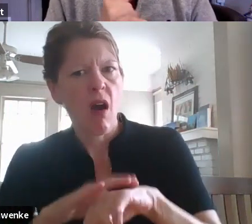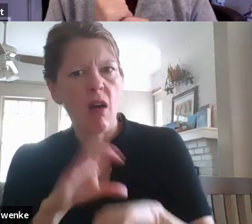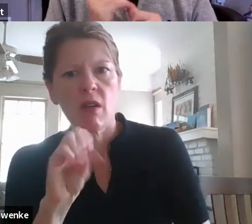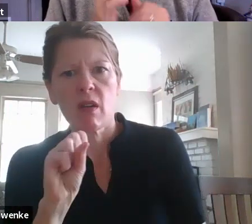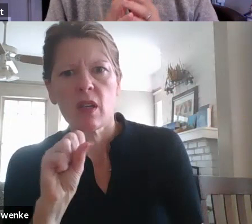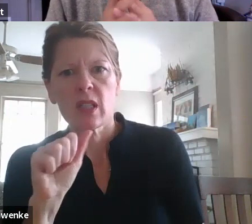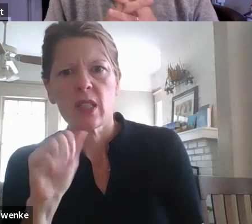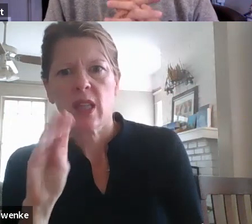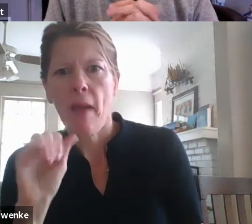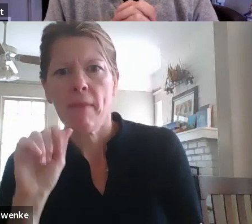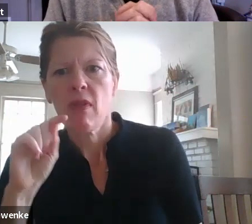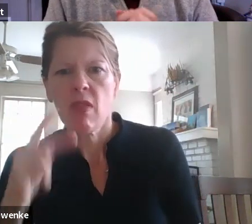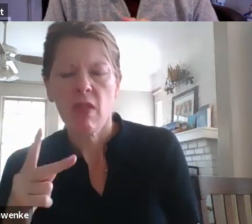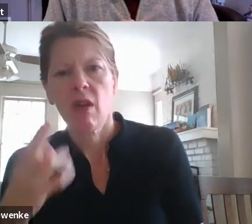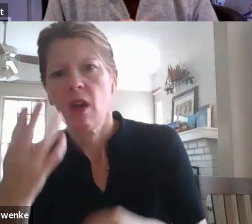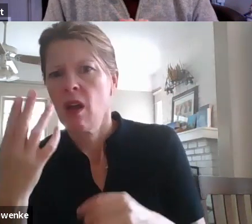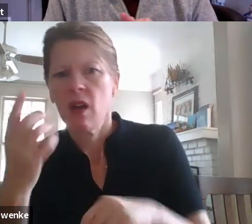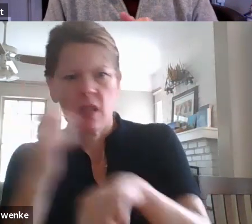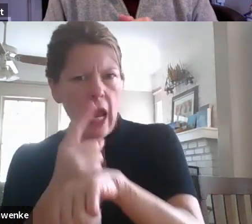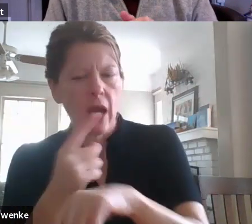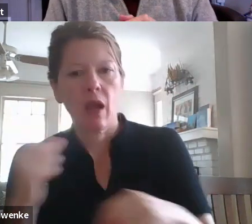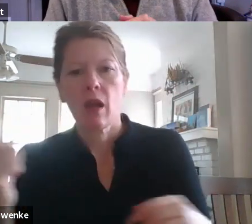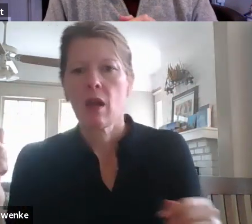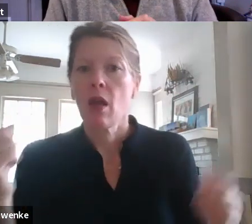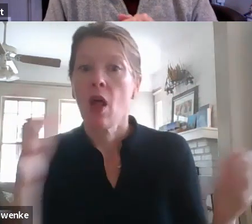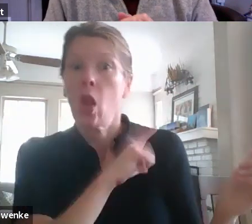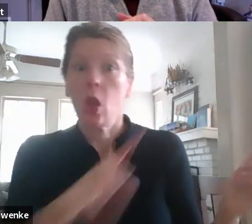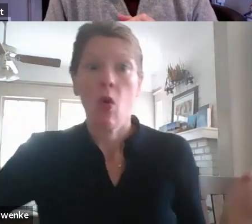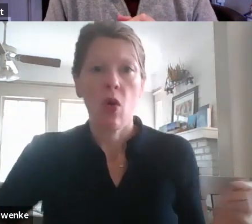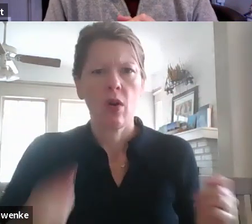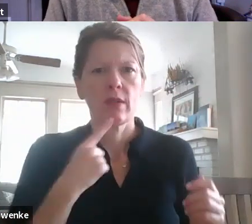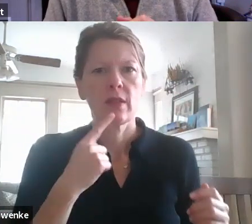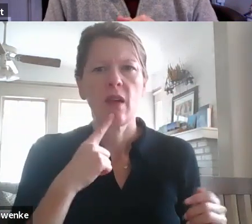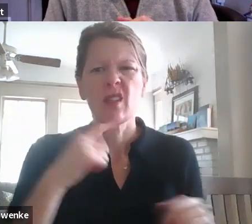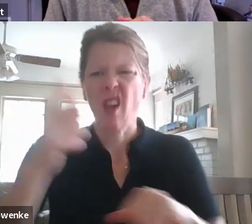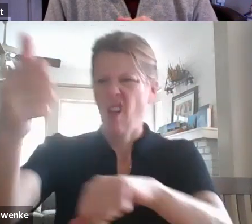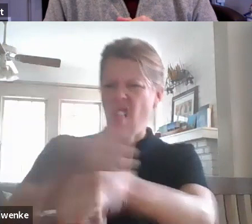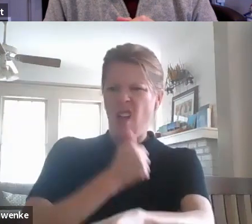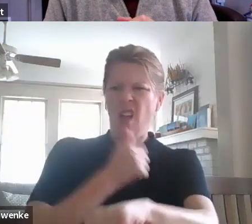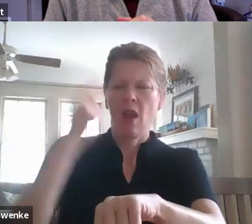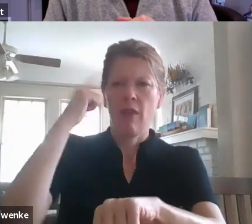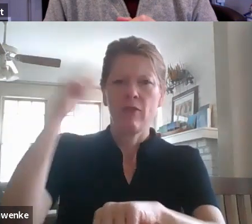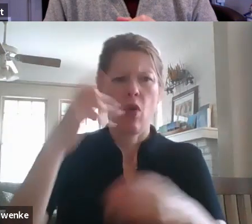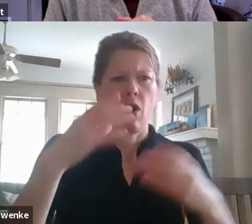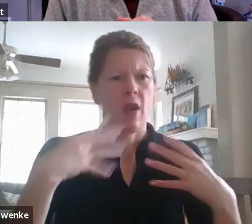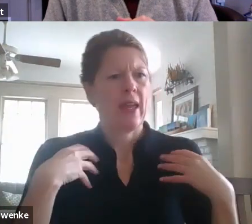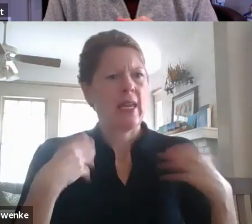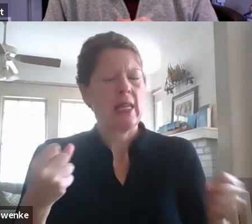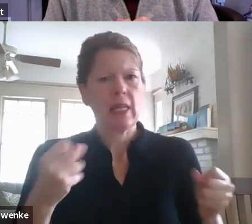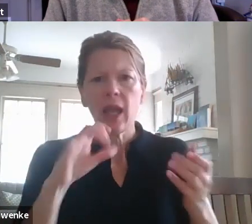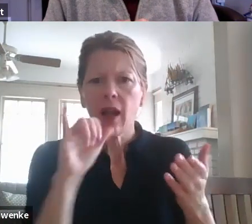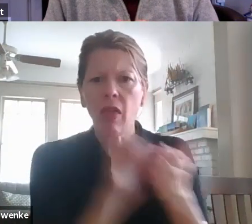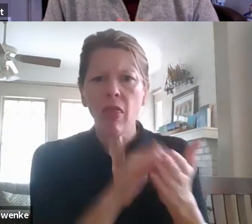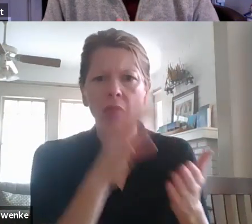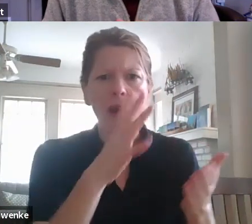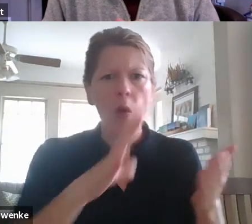But the Lord answered him and said, "You hypocrites, does not each of you on the Sabbath untie his ox